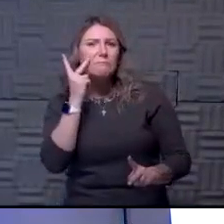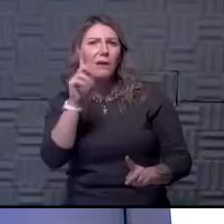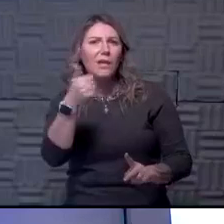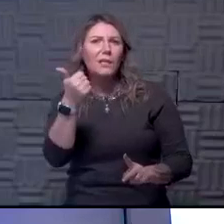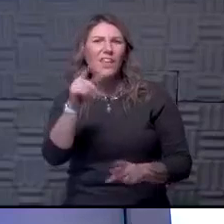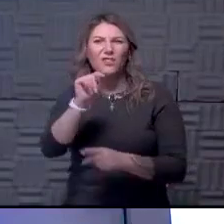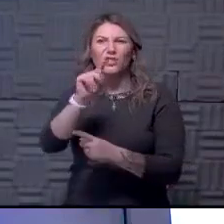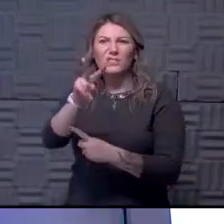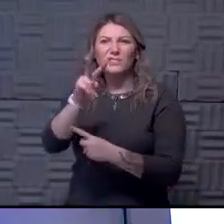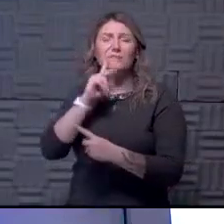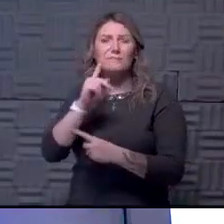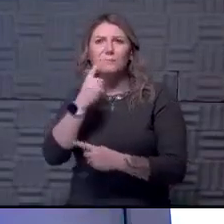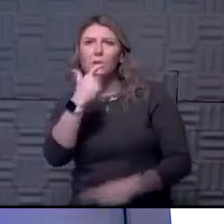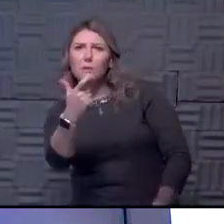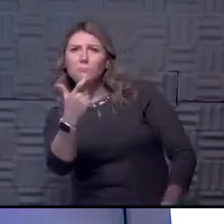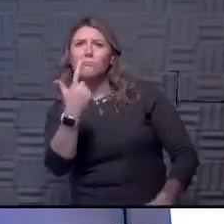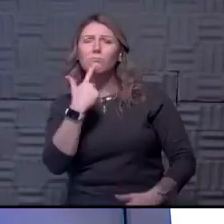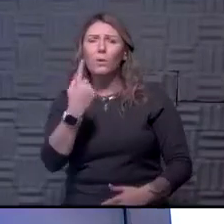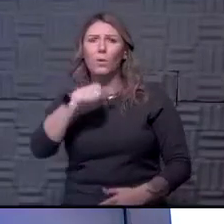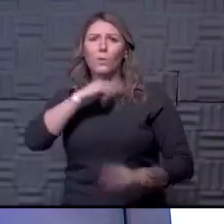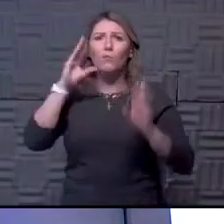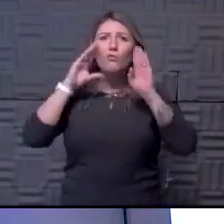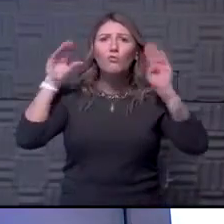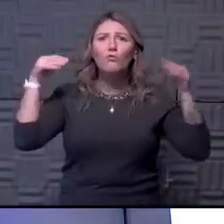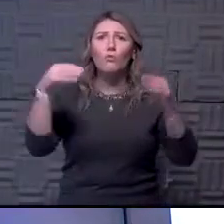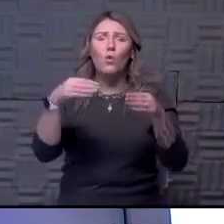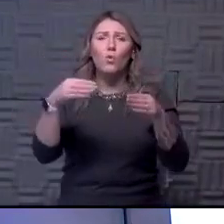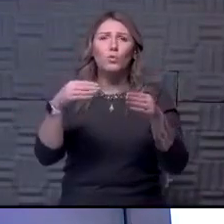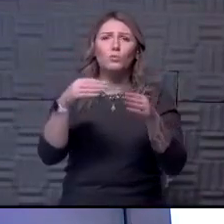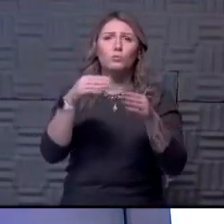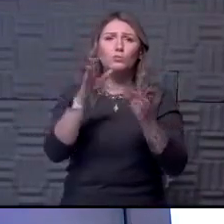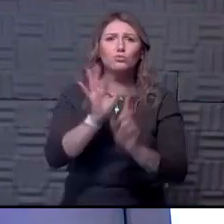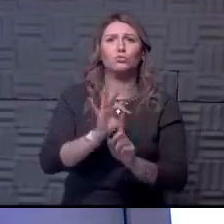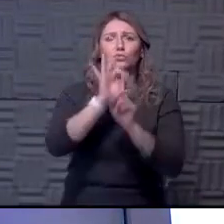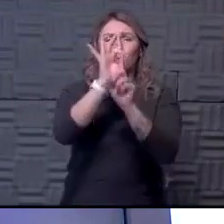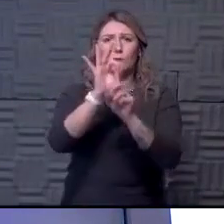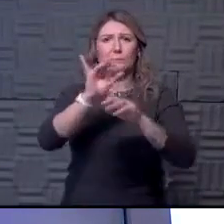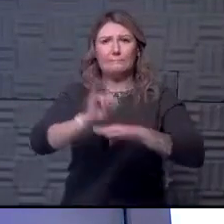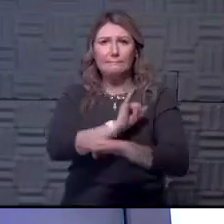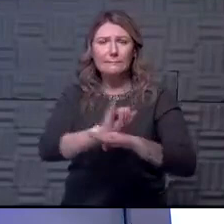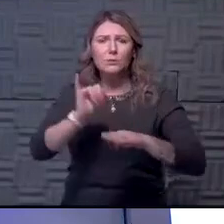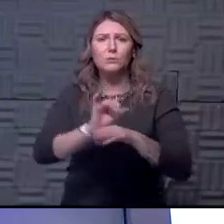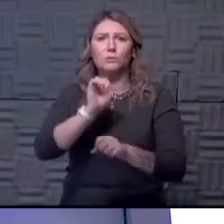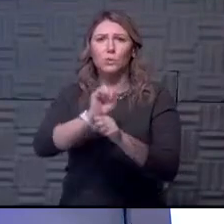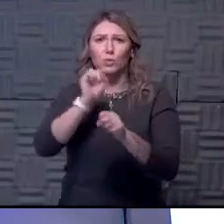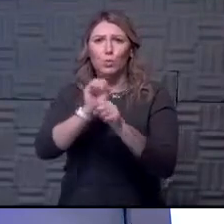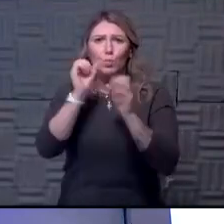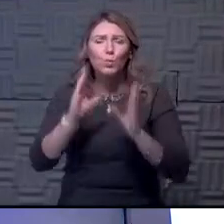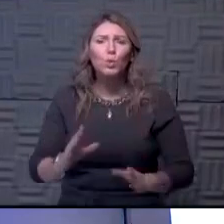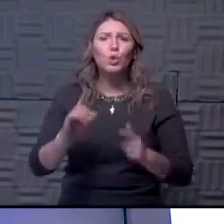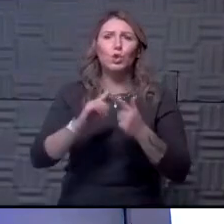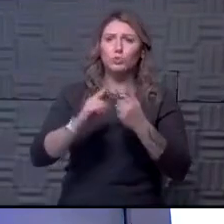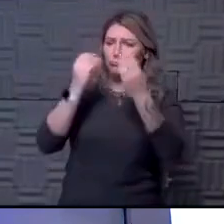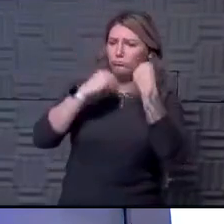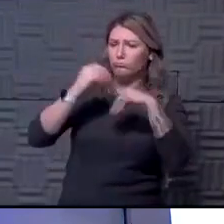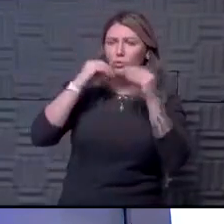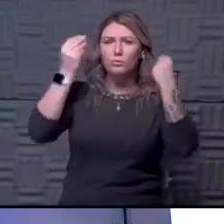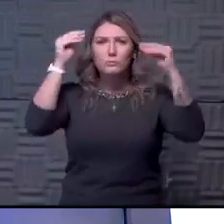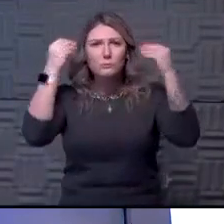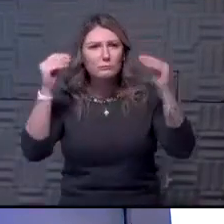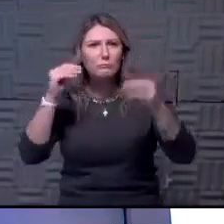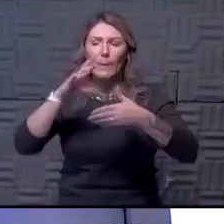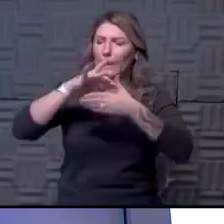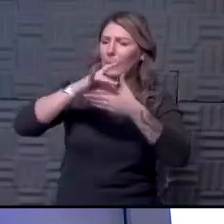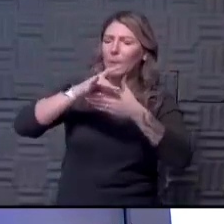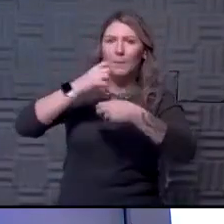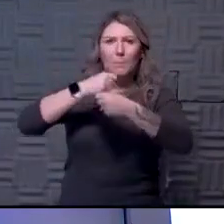TV station that we would be focusing on critical industry workers, grocery store, meat processing employees, blah, blah, blah.